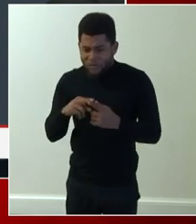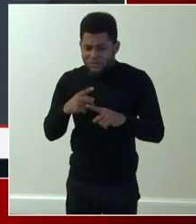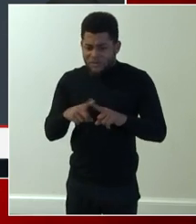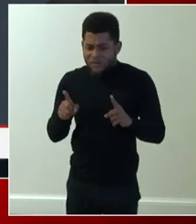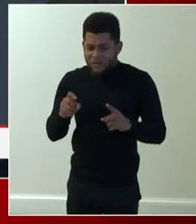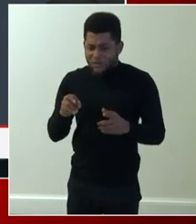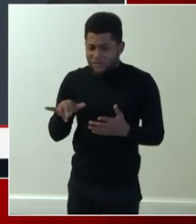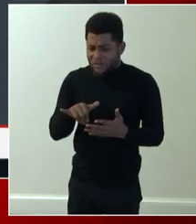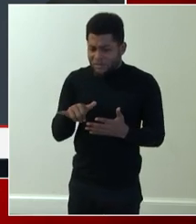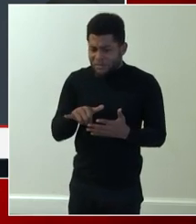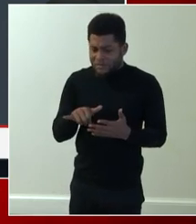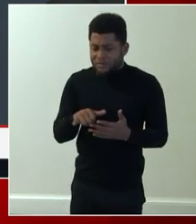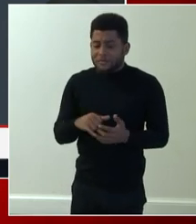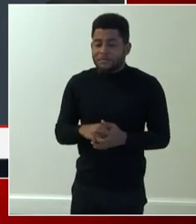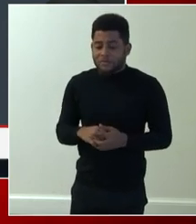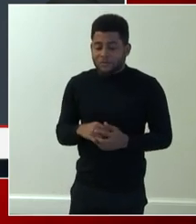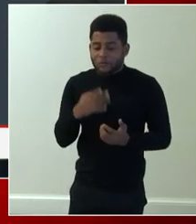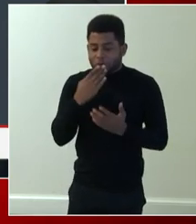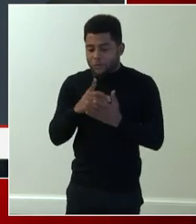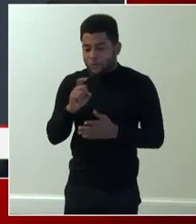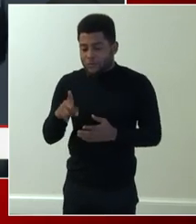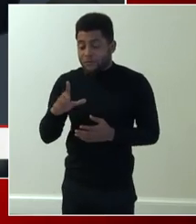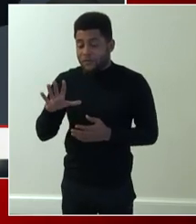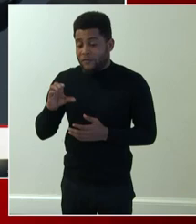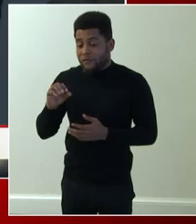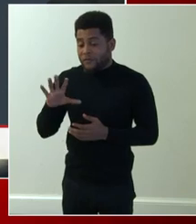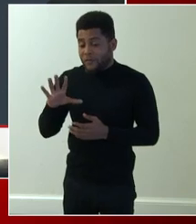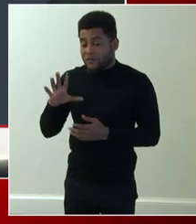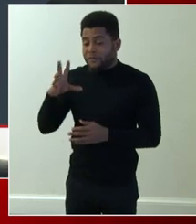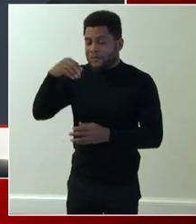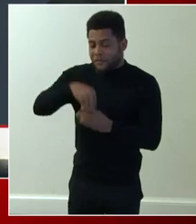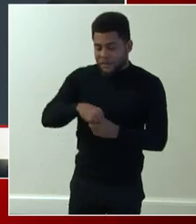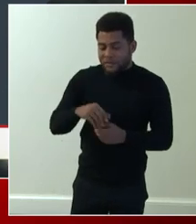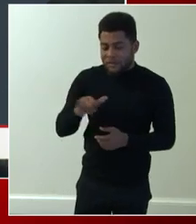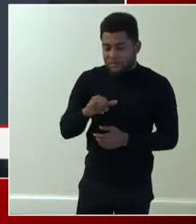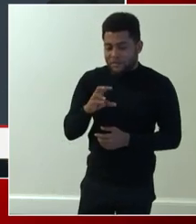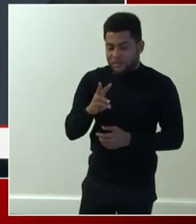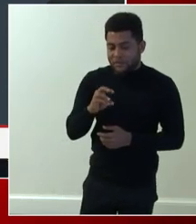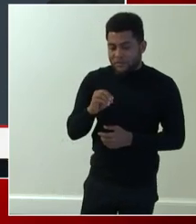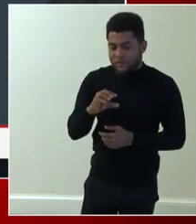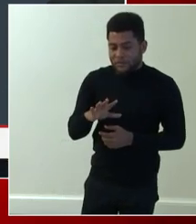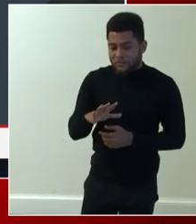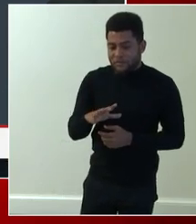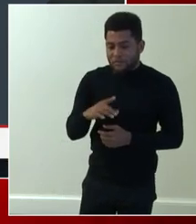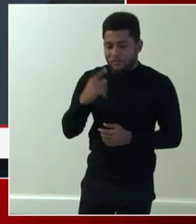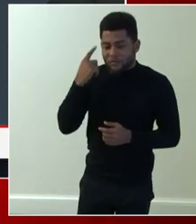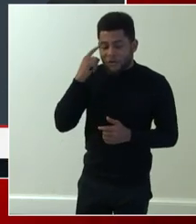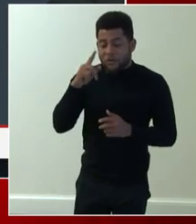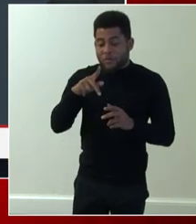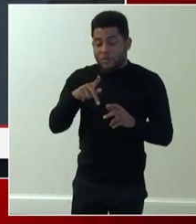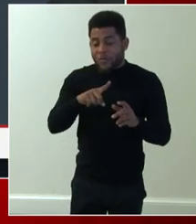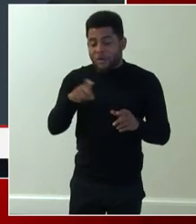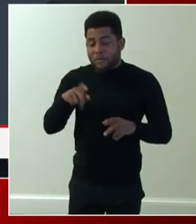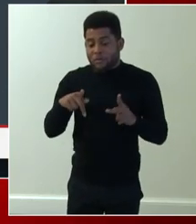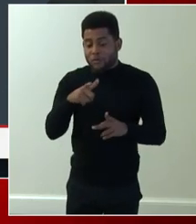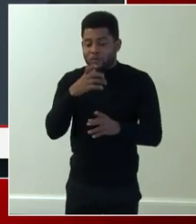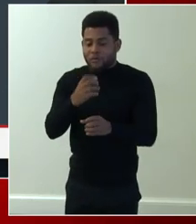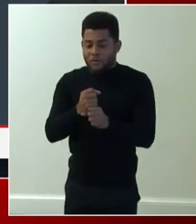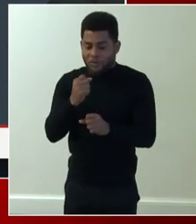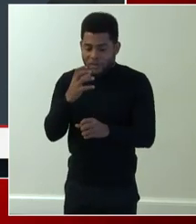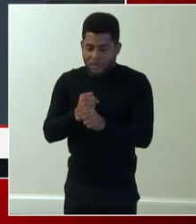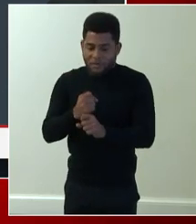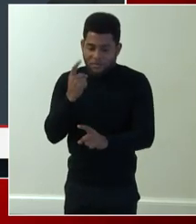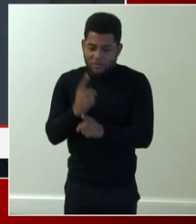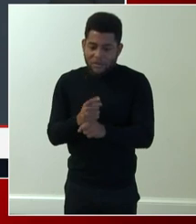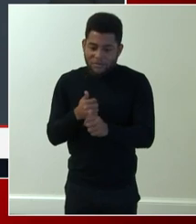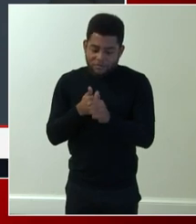the 505 is a part of the 605. So you see, we can assume that 100 people got right with the system. Got right with the